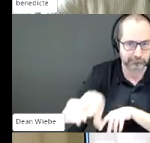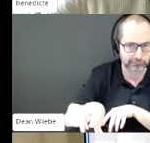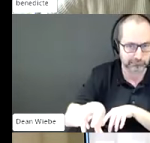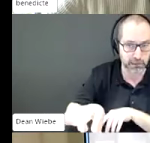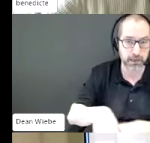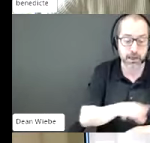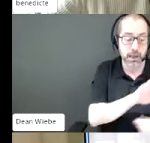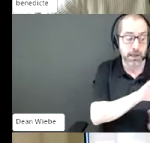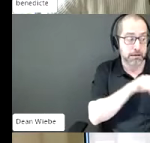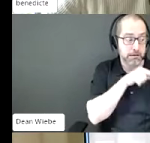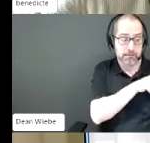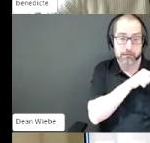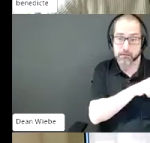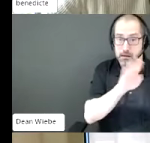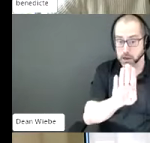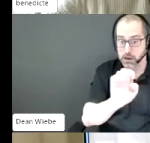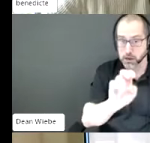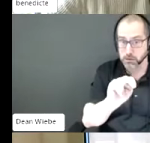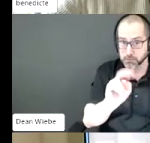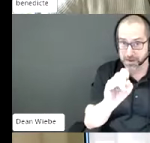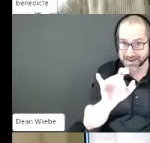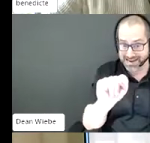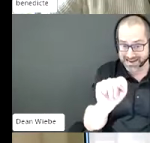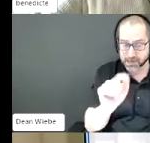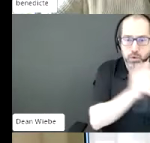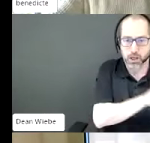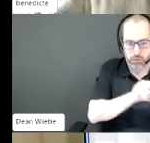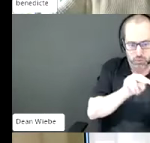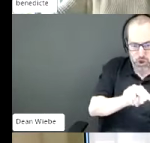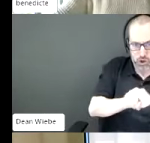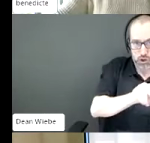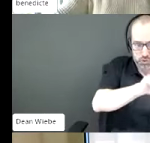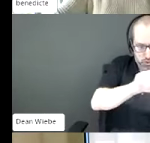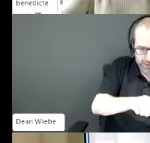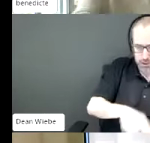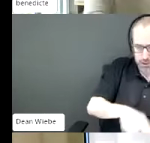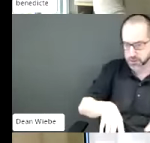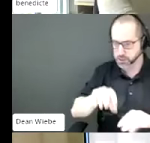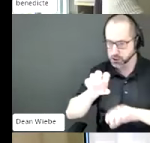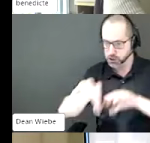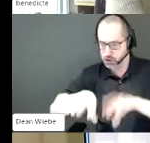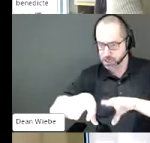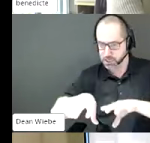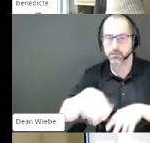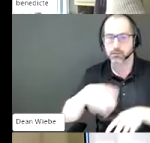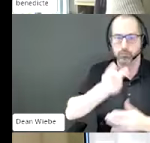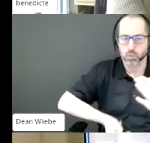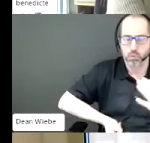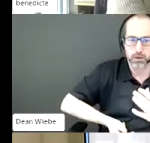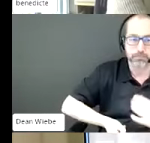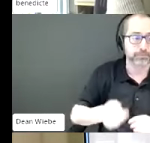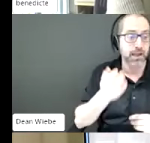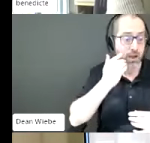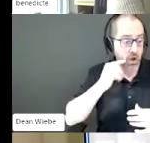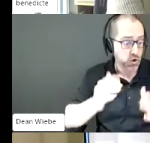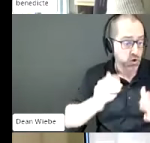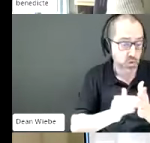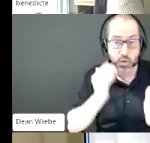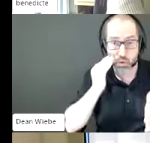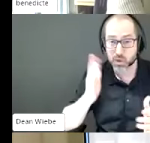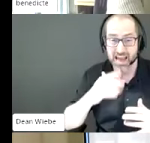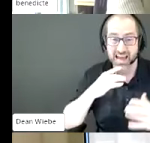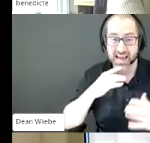of those chat and question box during the session today. And please note that because we have large attendance, we are muting